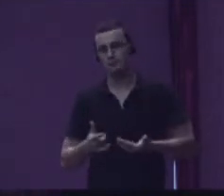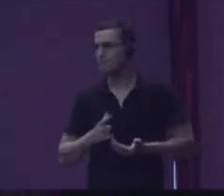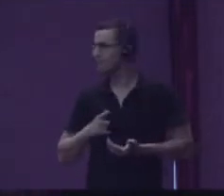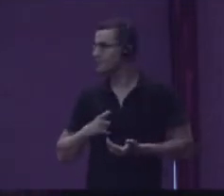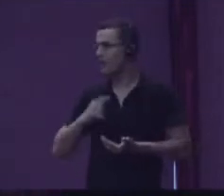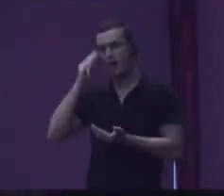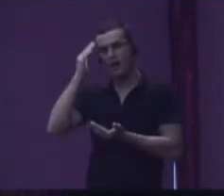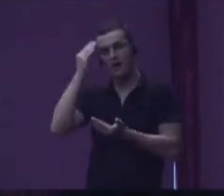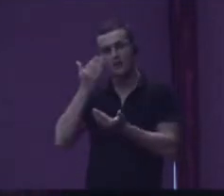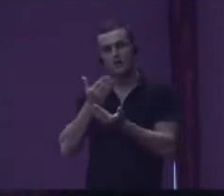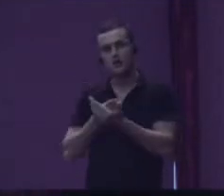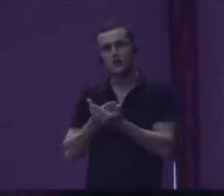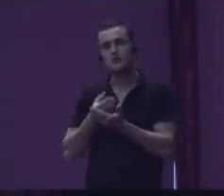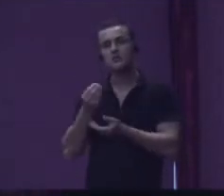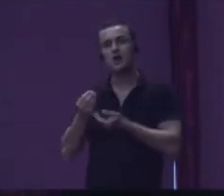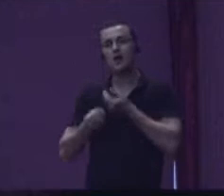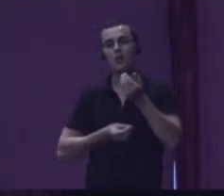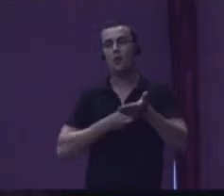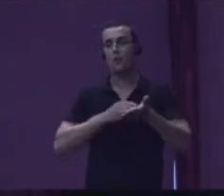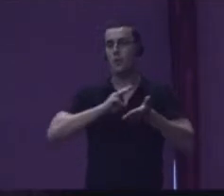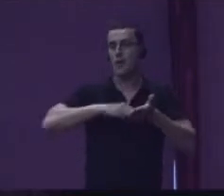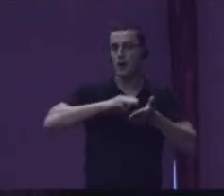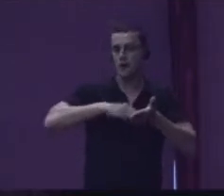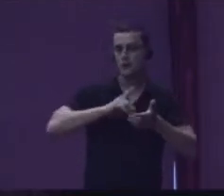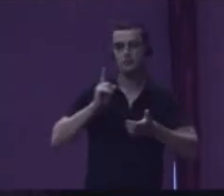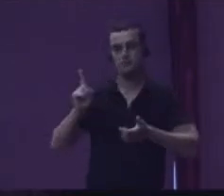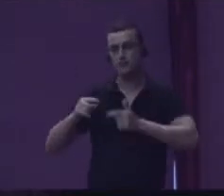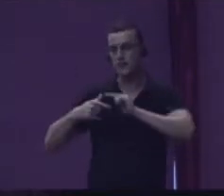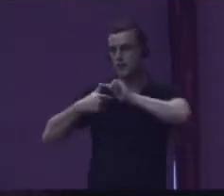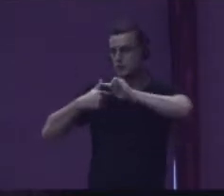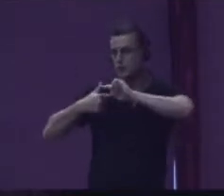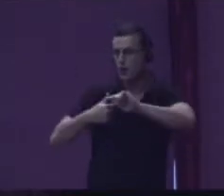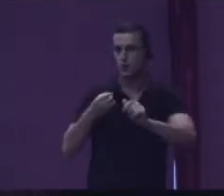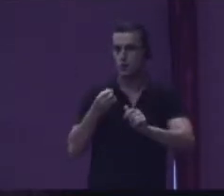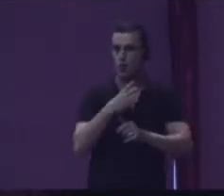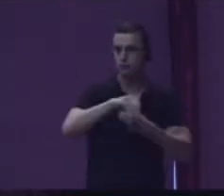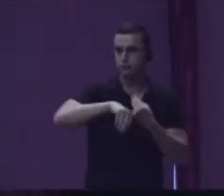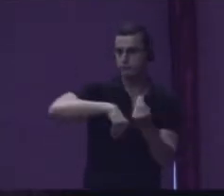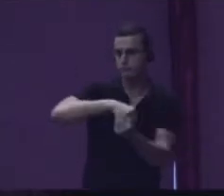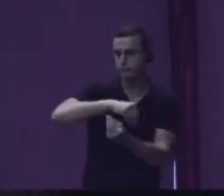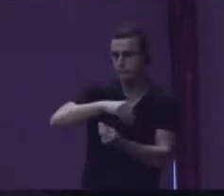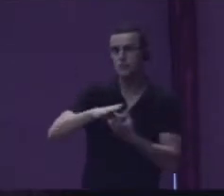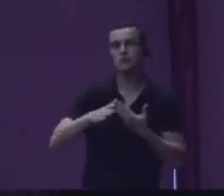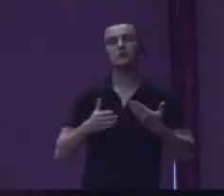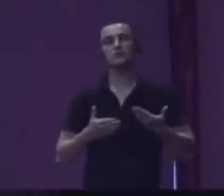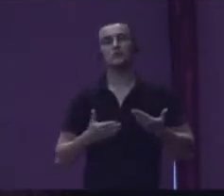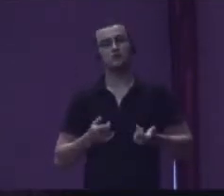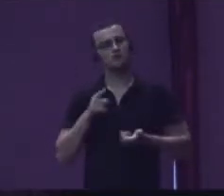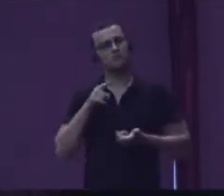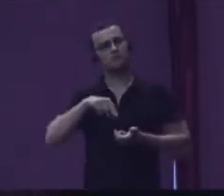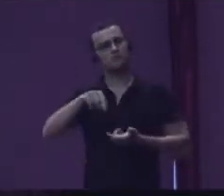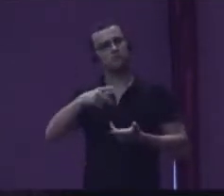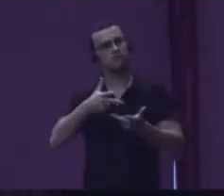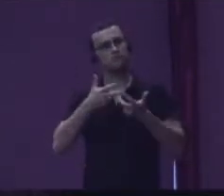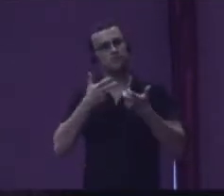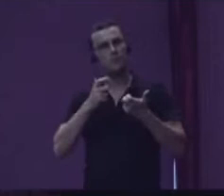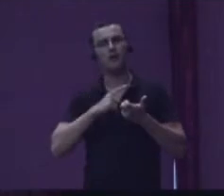traditional. So we can see how the midwives are different ways that they are